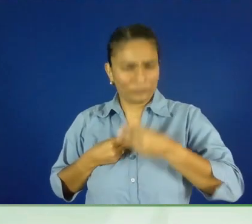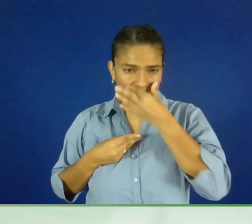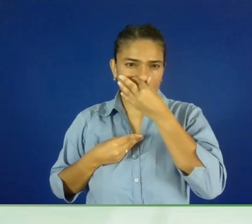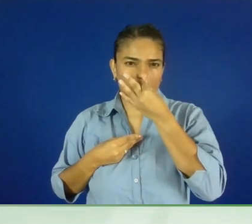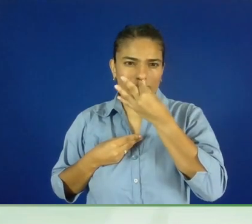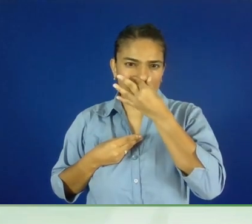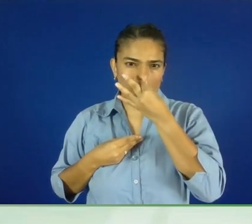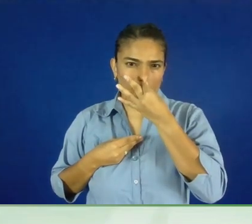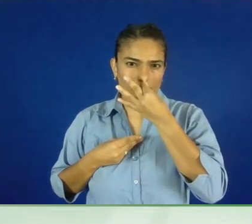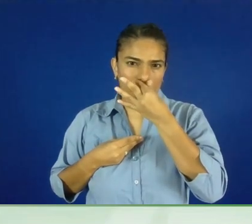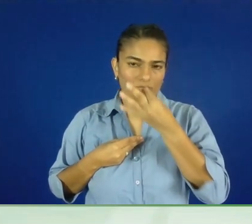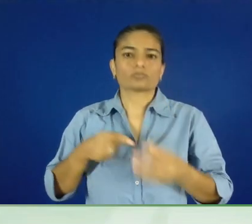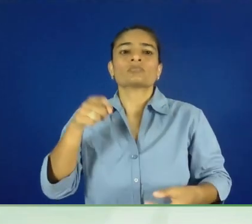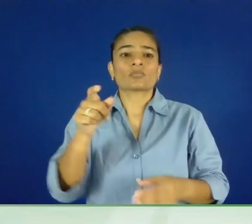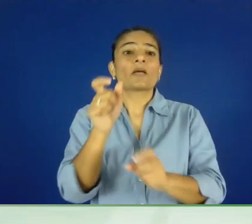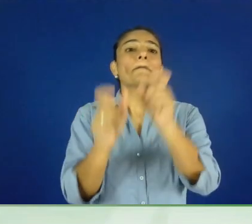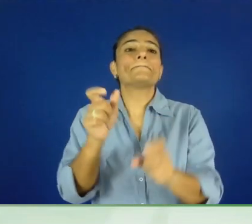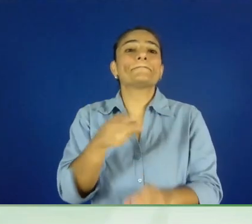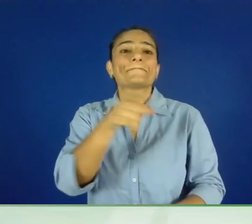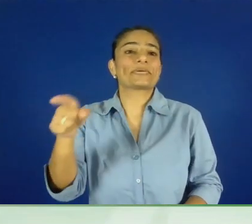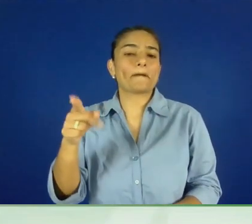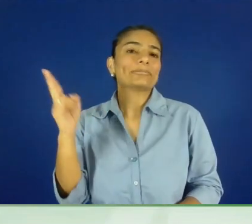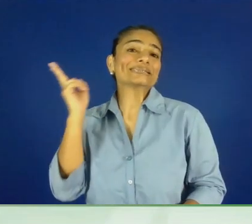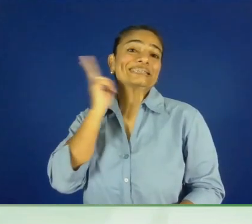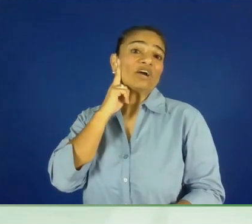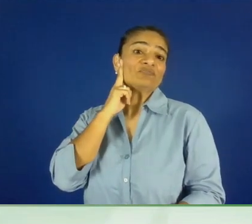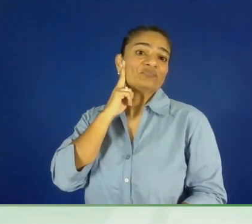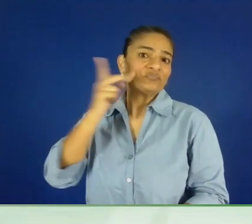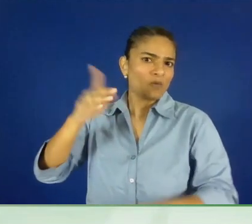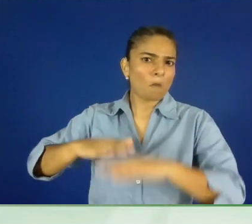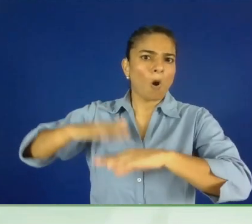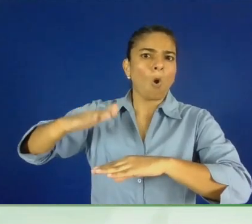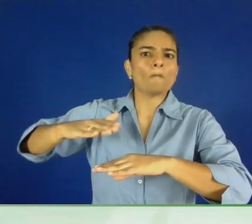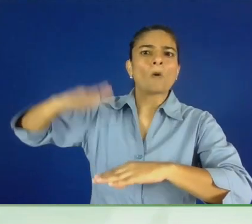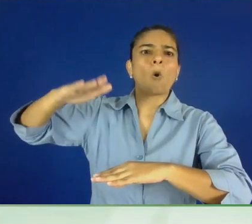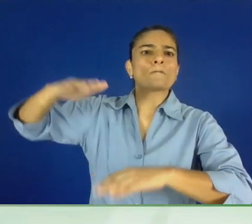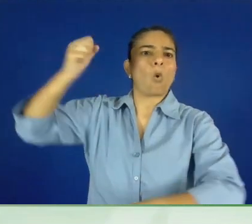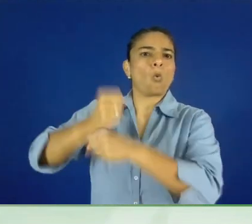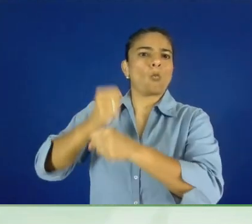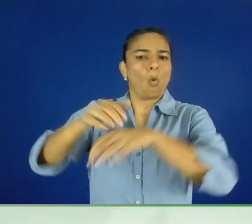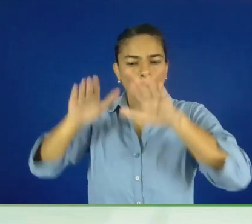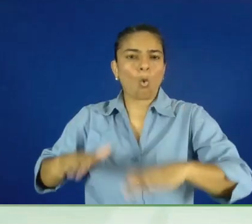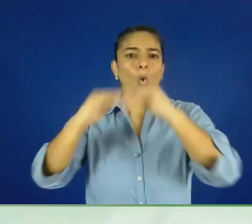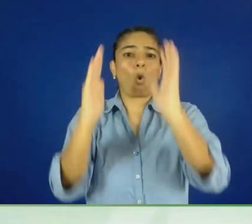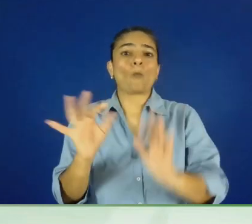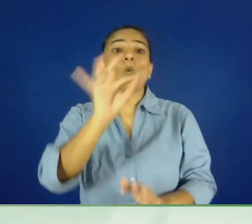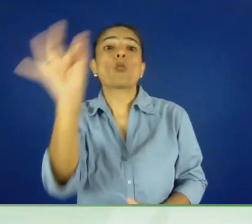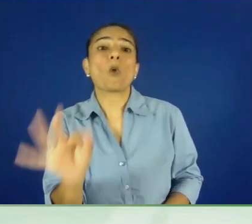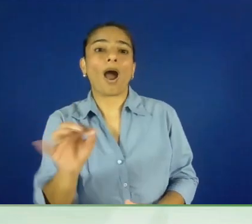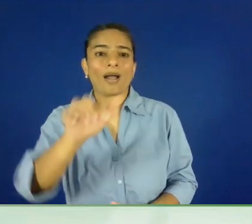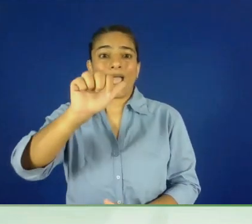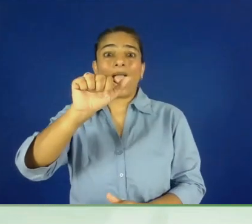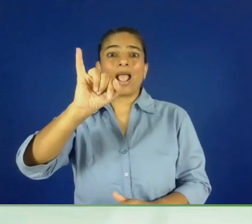of the AI-generated captions available through video conferencing software. So there's been more of an equality